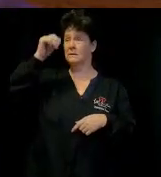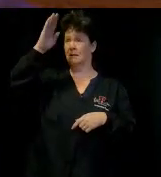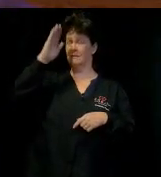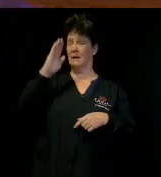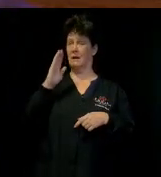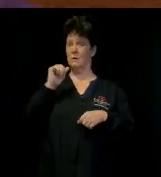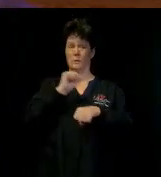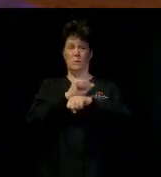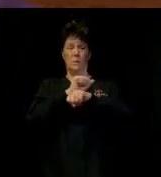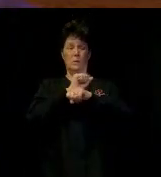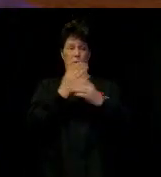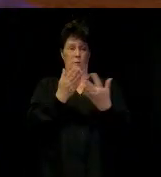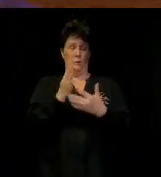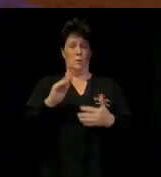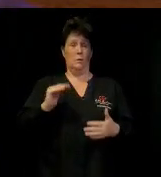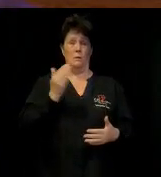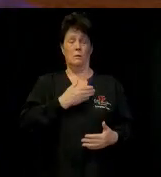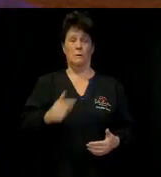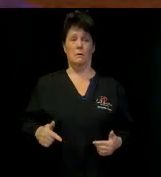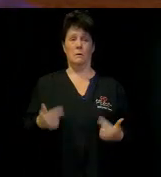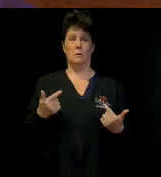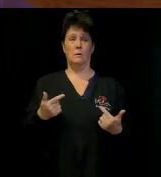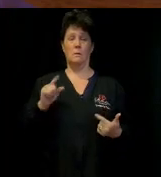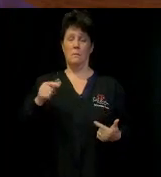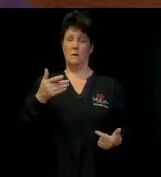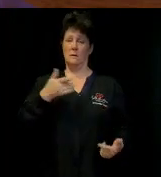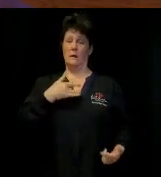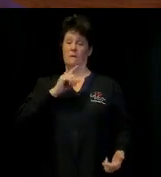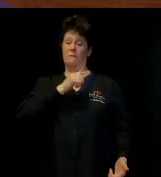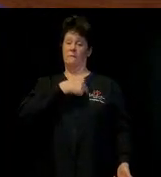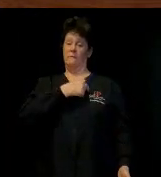lives, we must first have the heart of God.